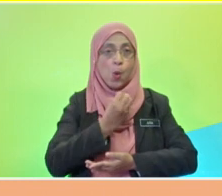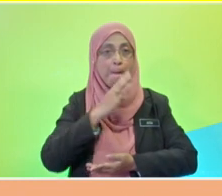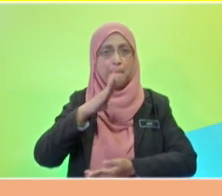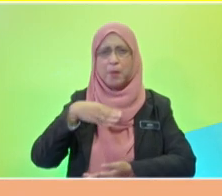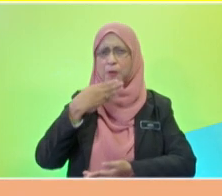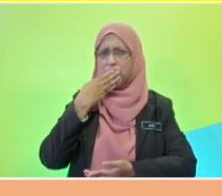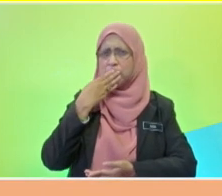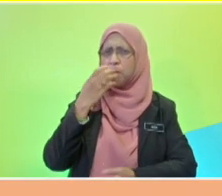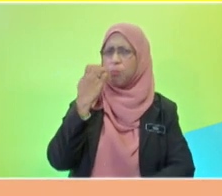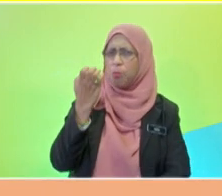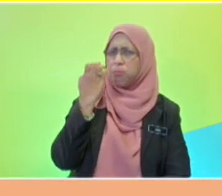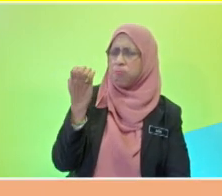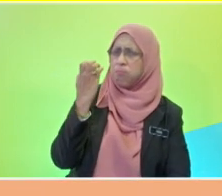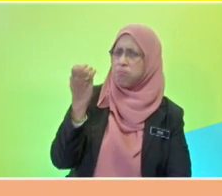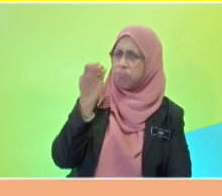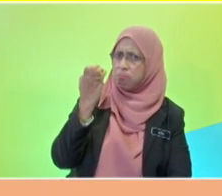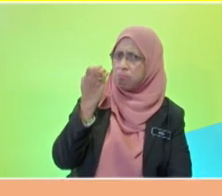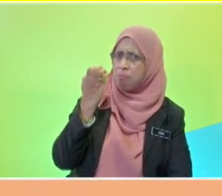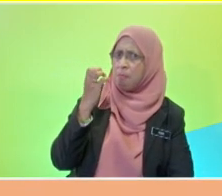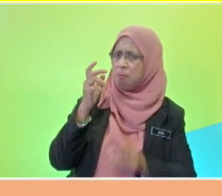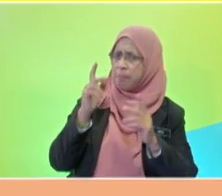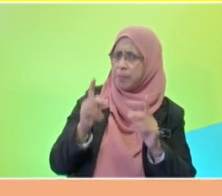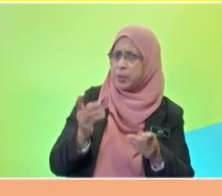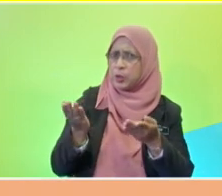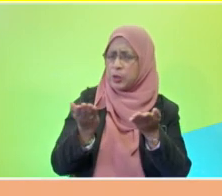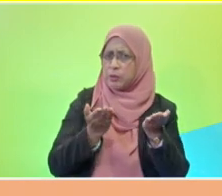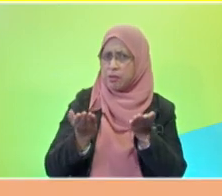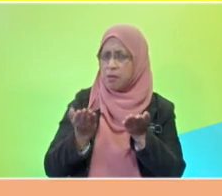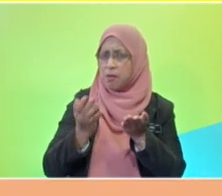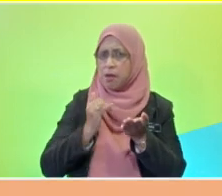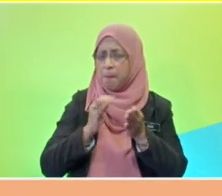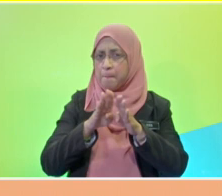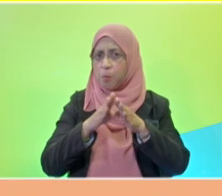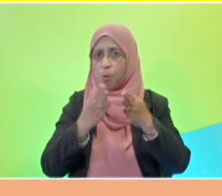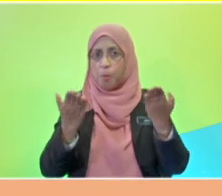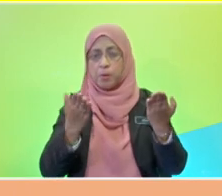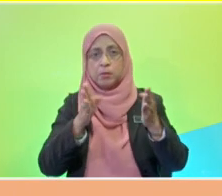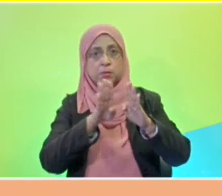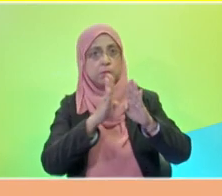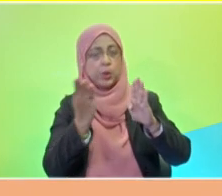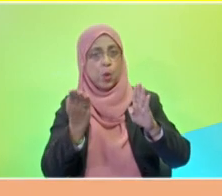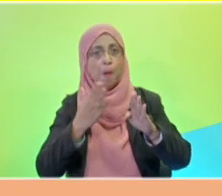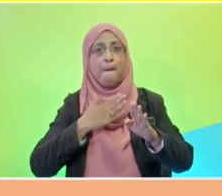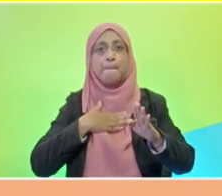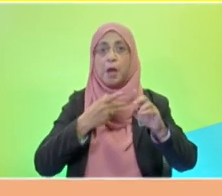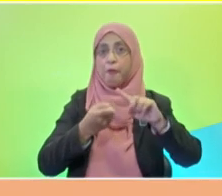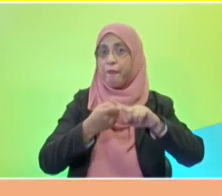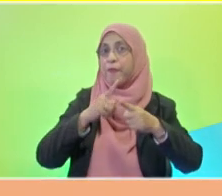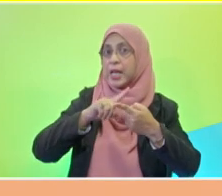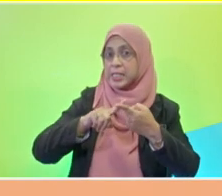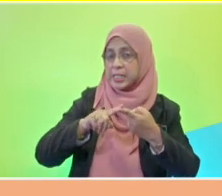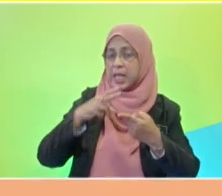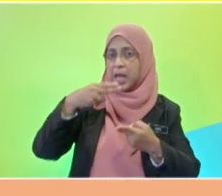Knock, knock, knock, knock. Somebody is here. I open the door. My friends Haziq